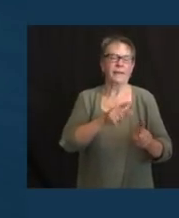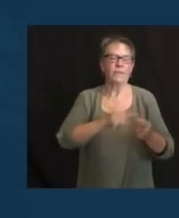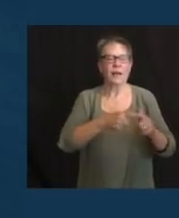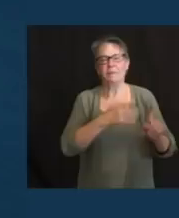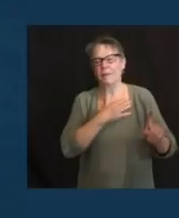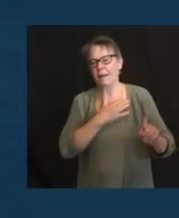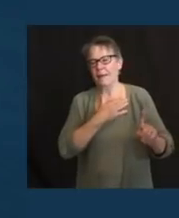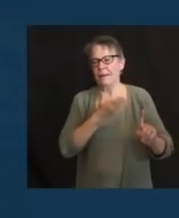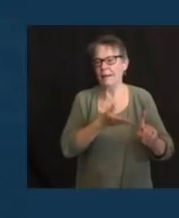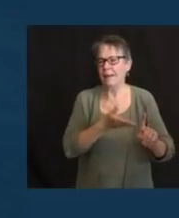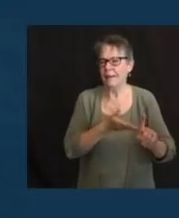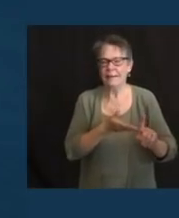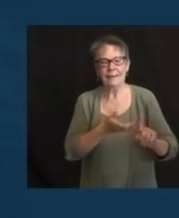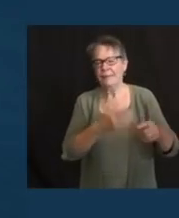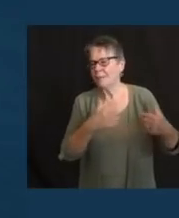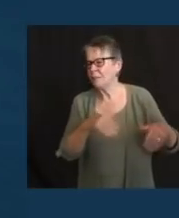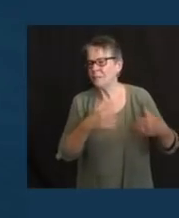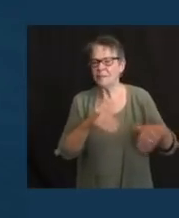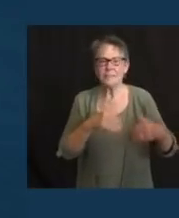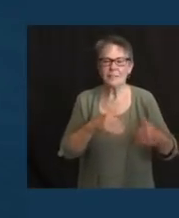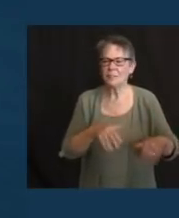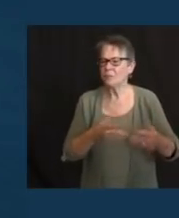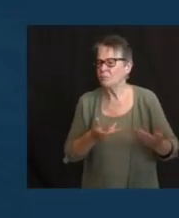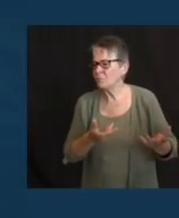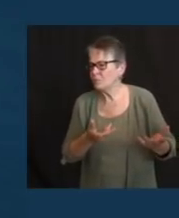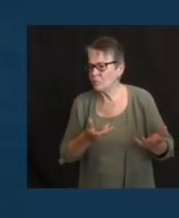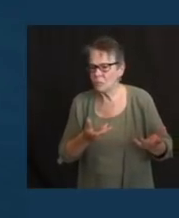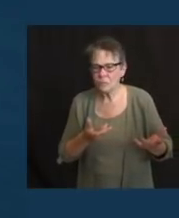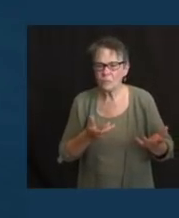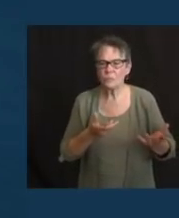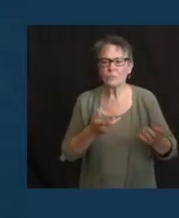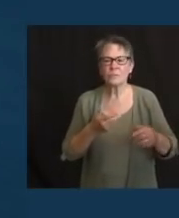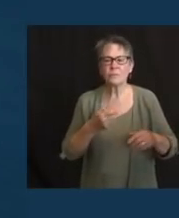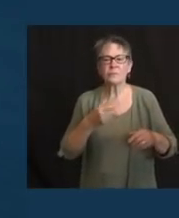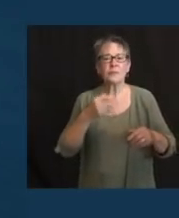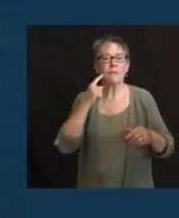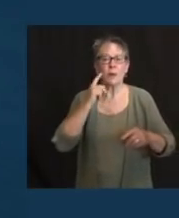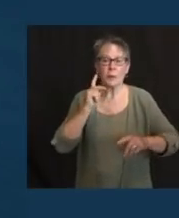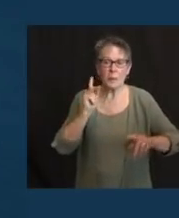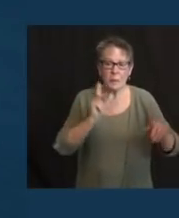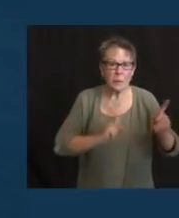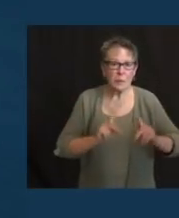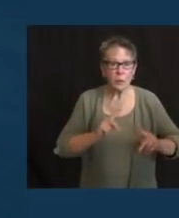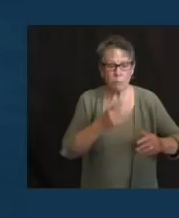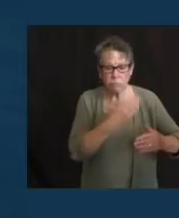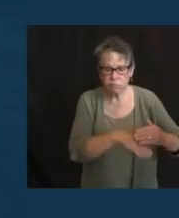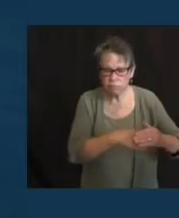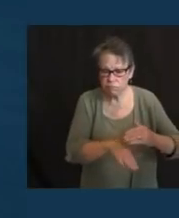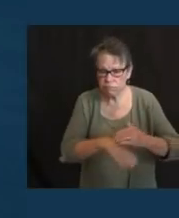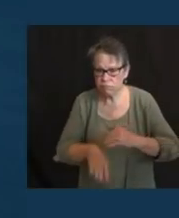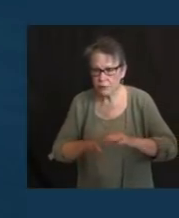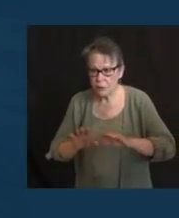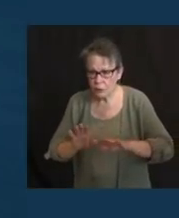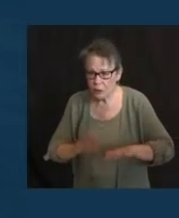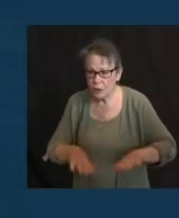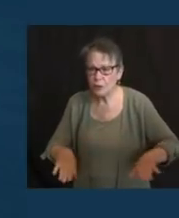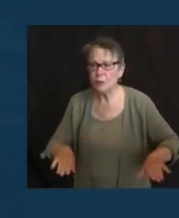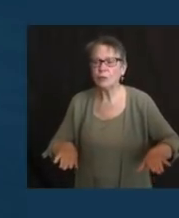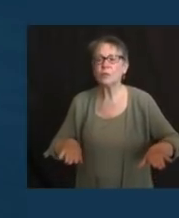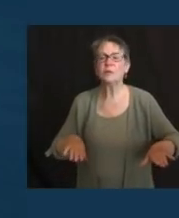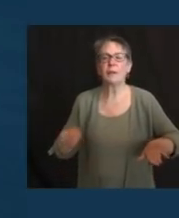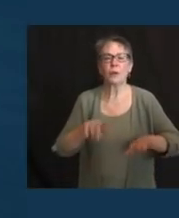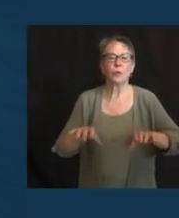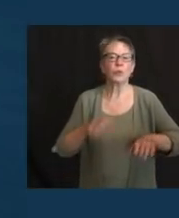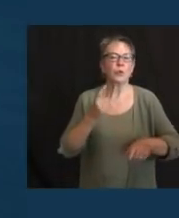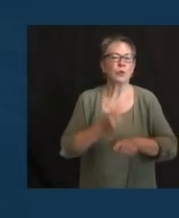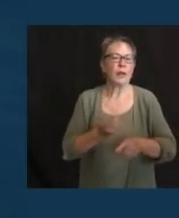God bless you. And it is for you and your futures that we do what we do. We will emerge from all of this stronger